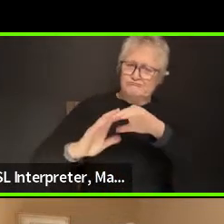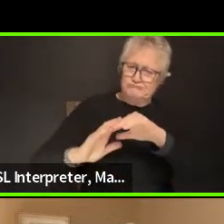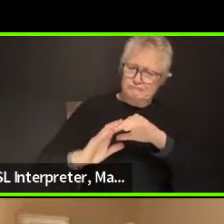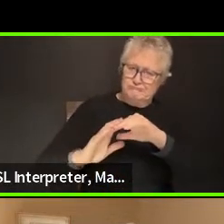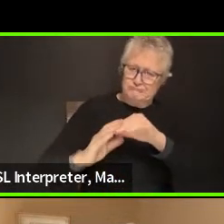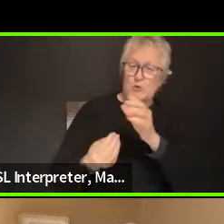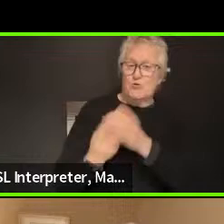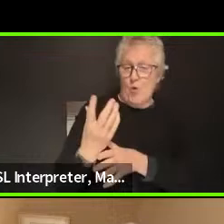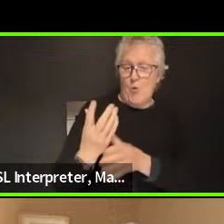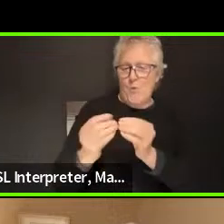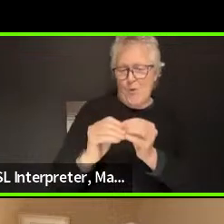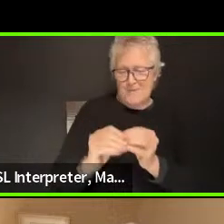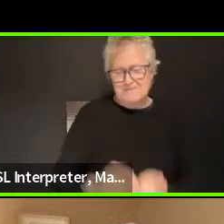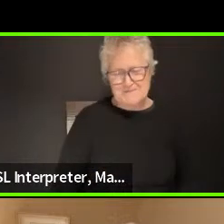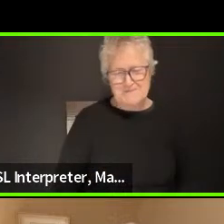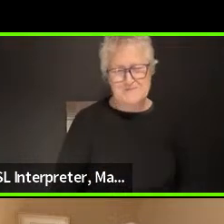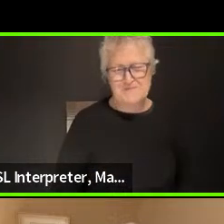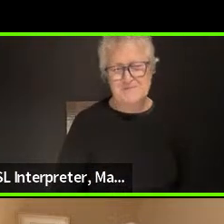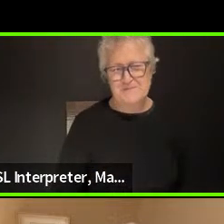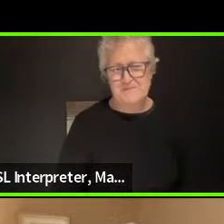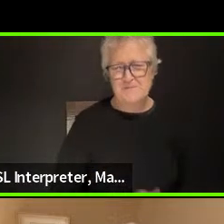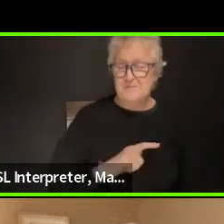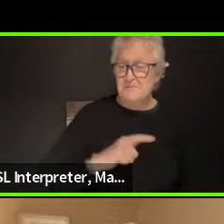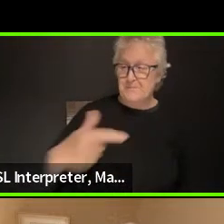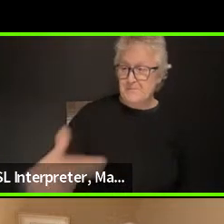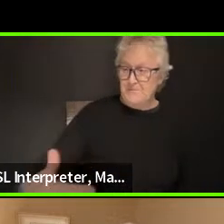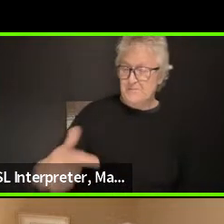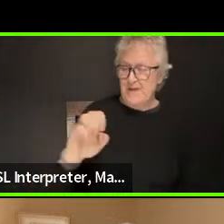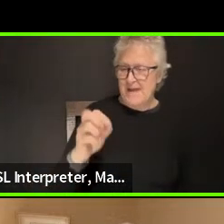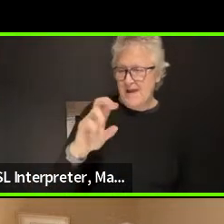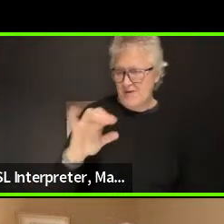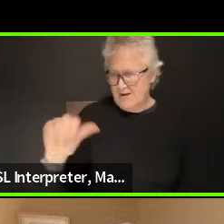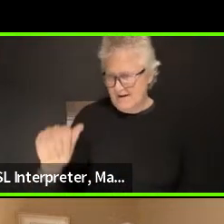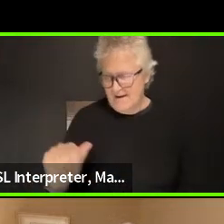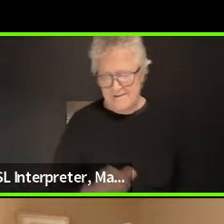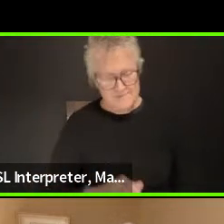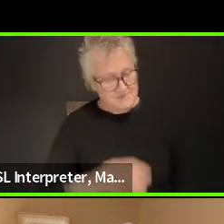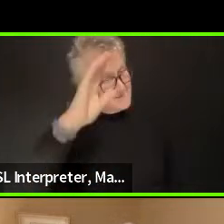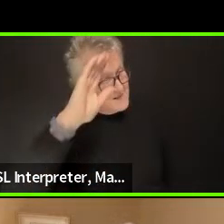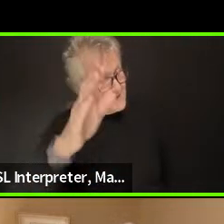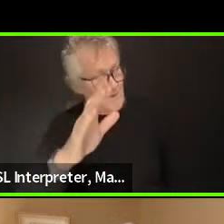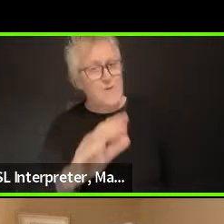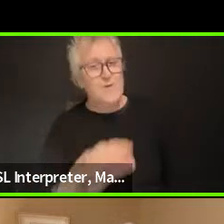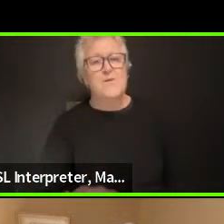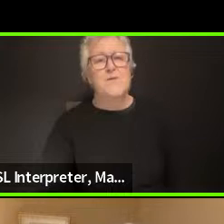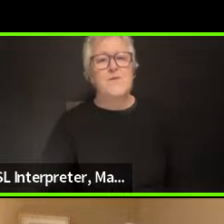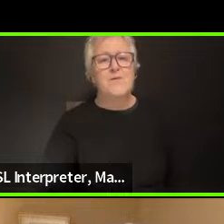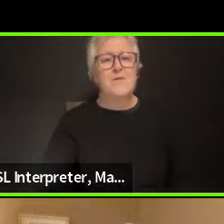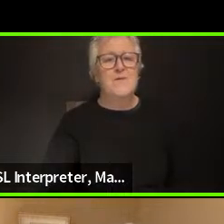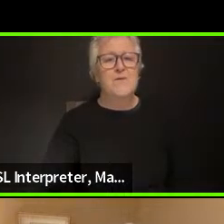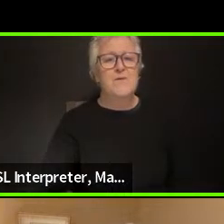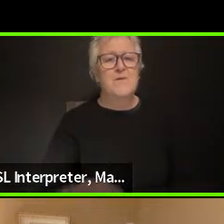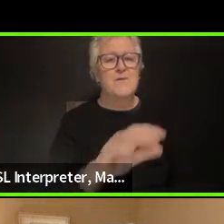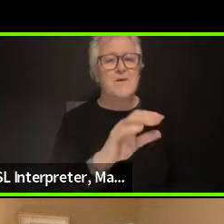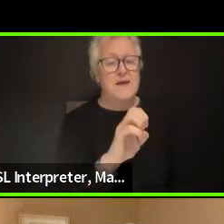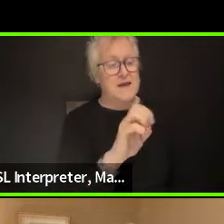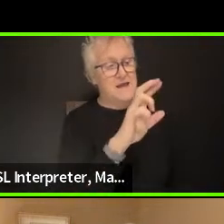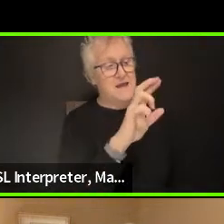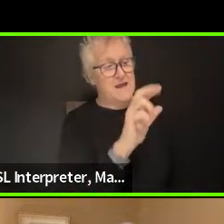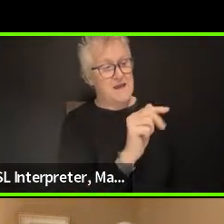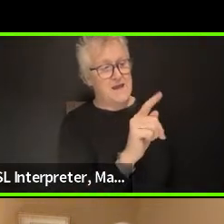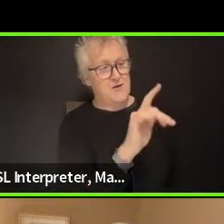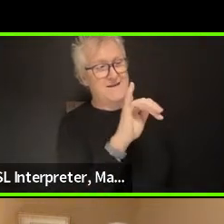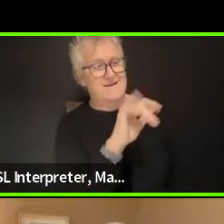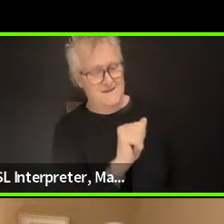I am Erica McAlpin. I am she, her pronouns, and I am on the equity team for the IBR project.